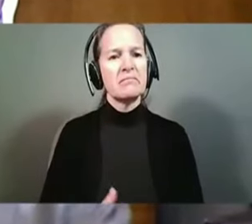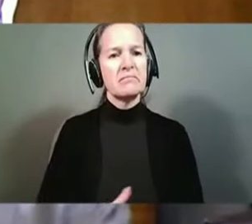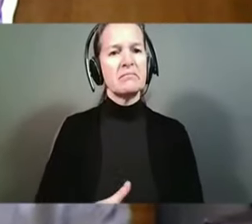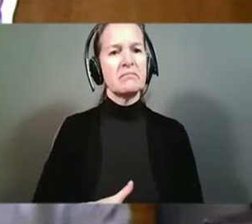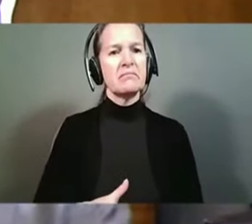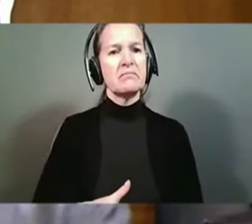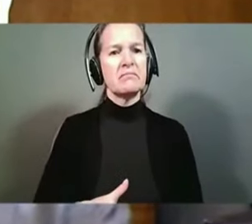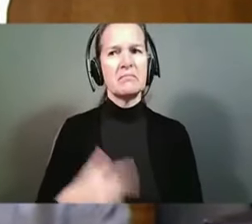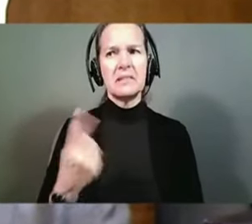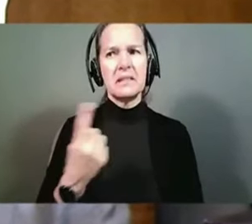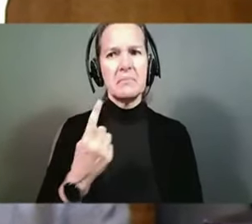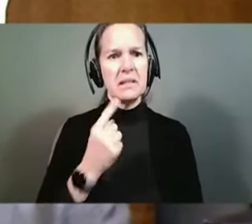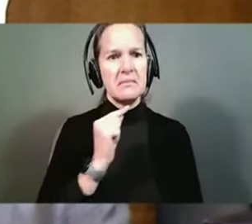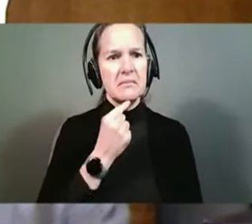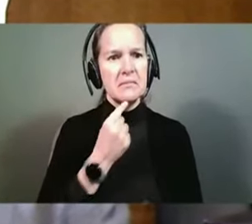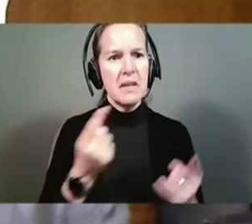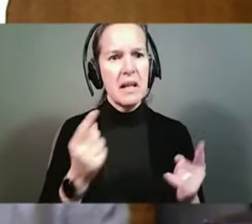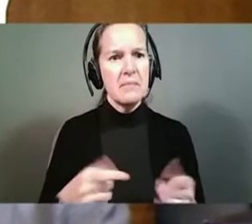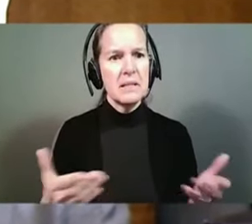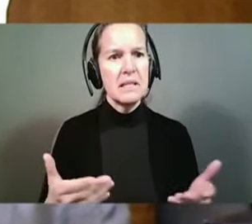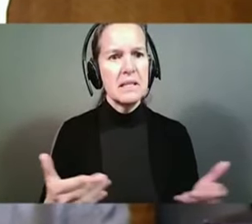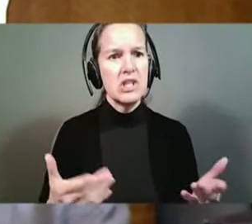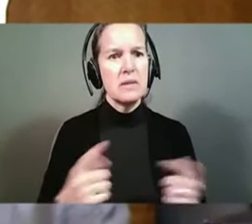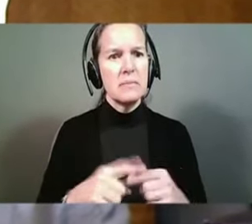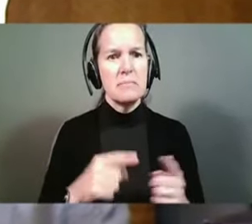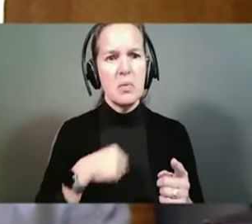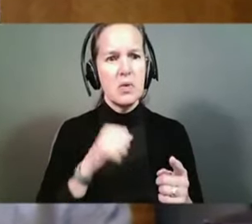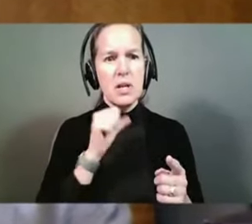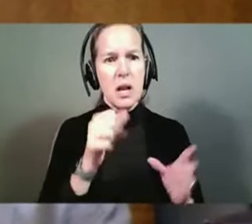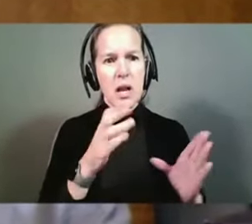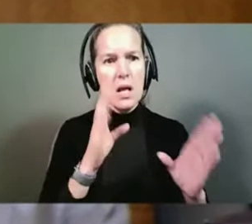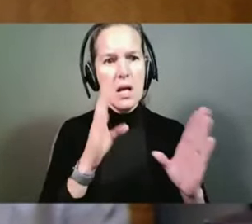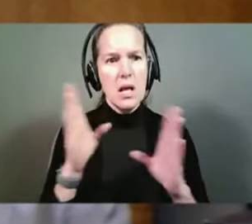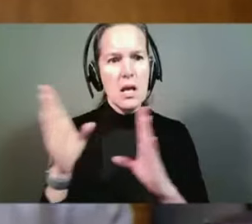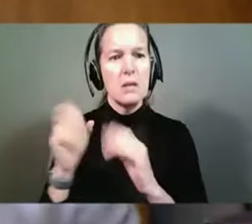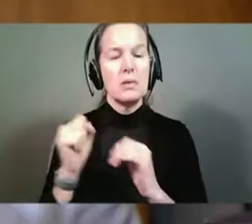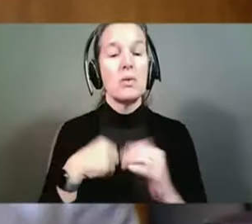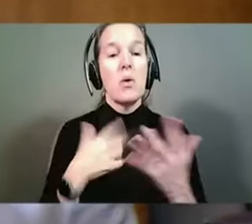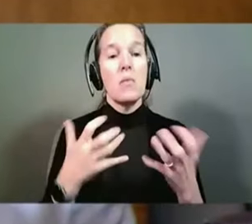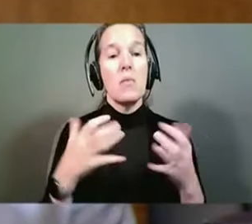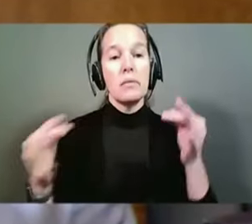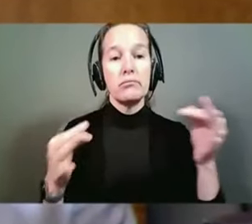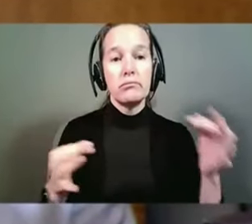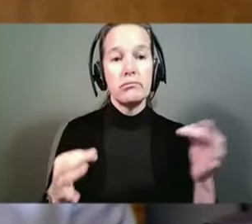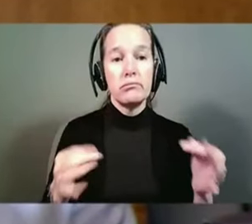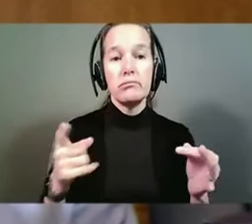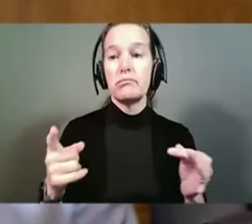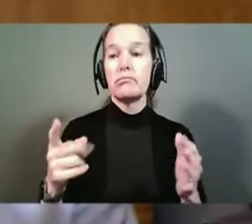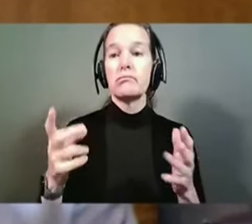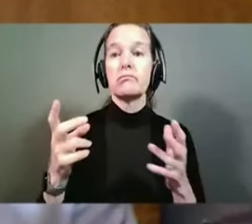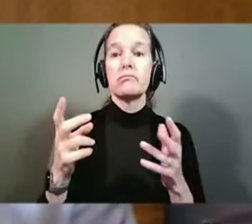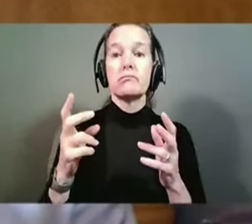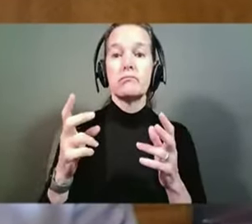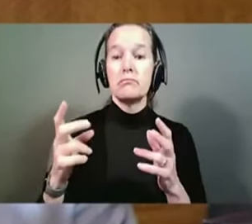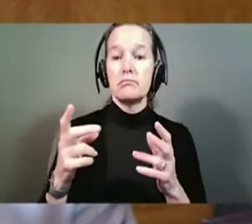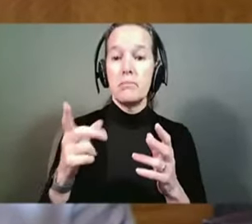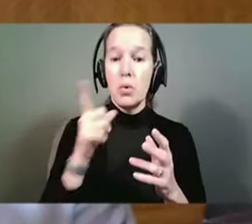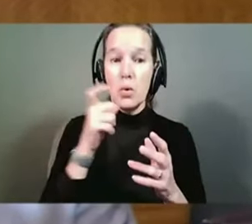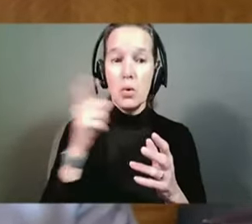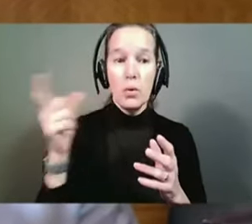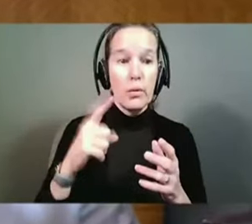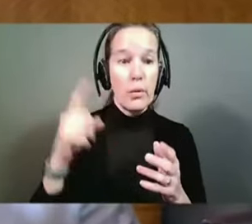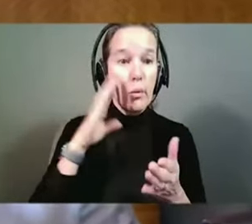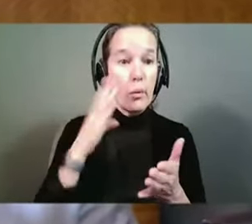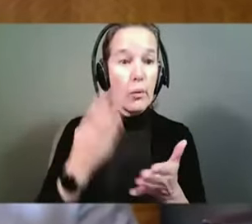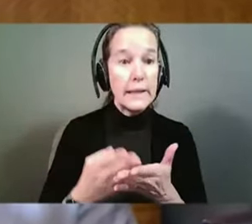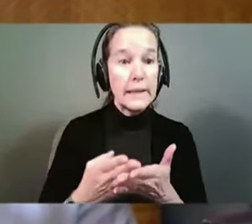which is we're dealing with long COVID, we're not addressing. So I just want to say to our panelists and all those, we're dealing with long COVID. We think we have not,